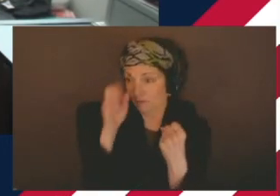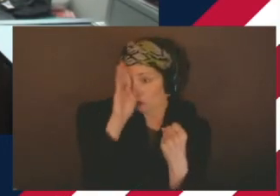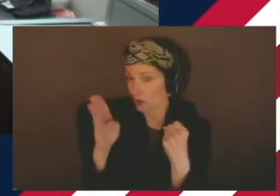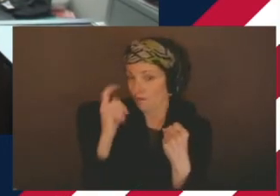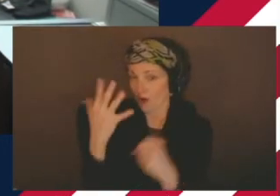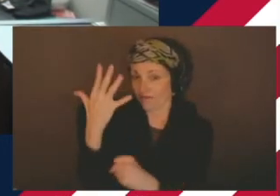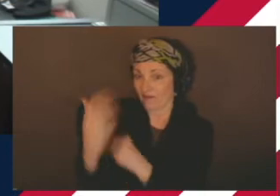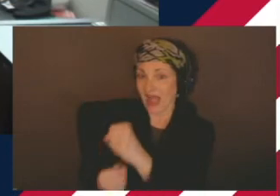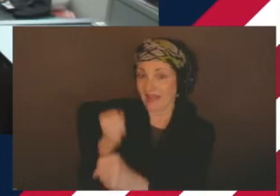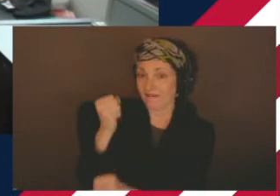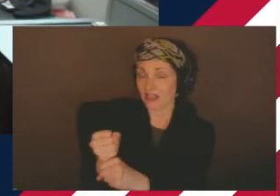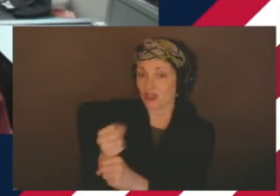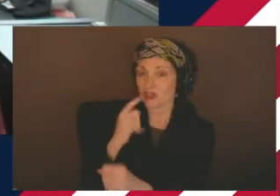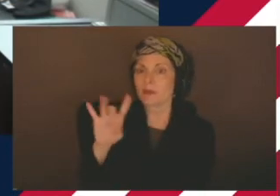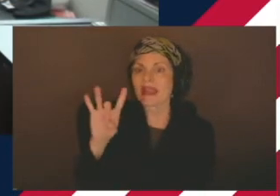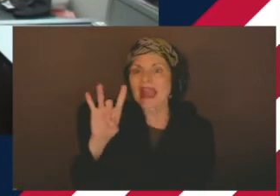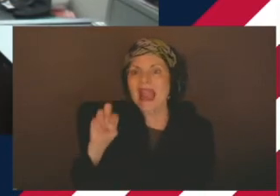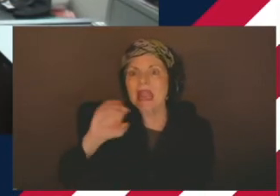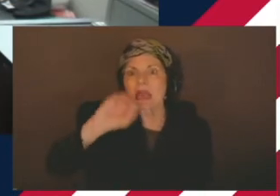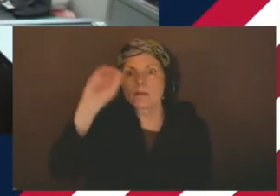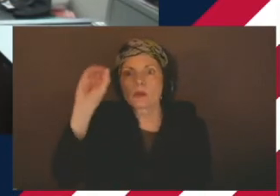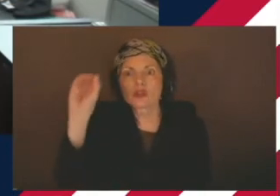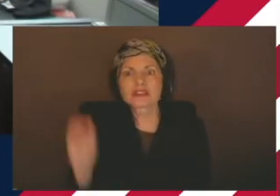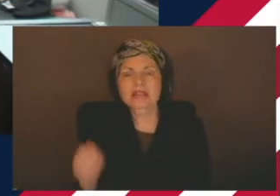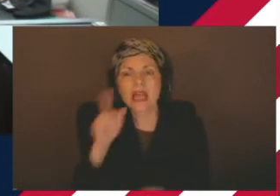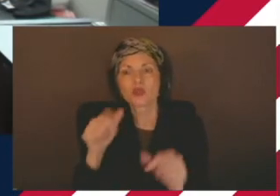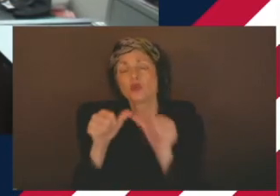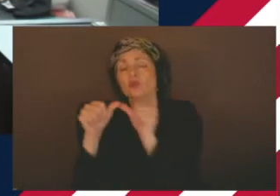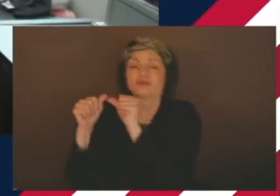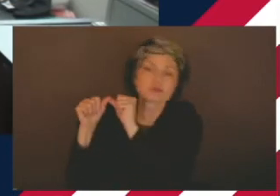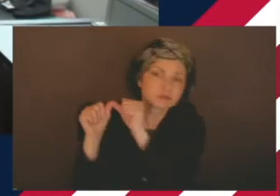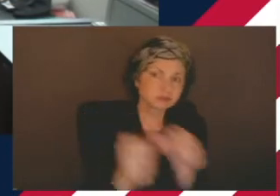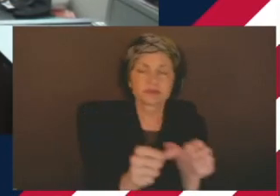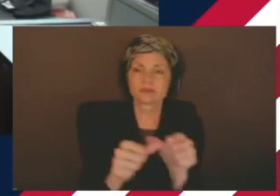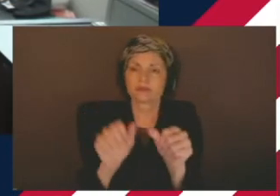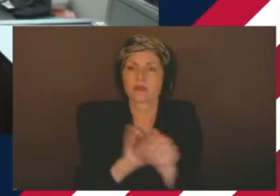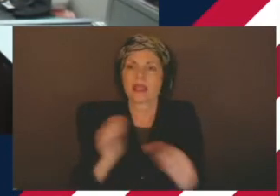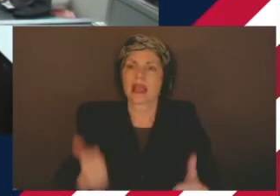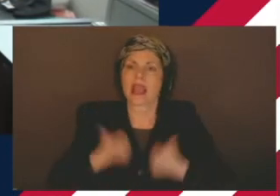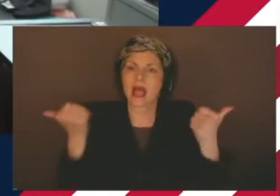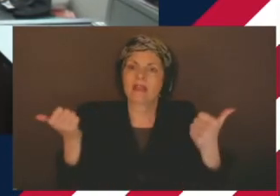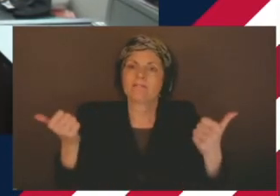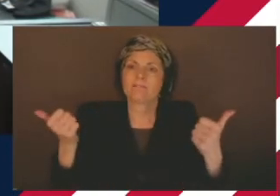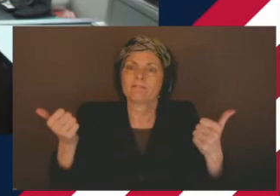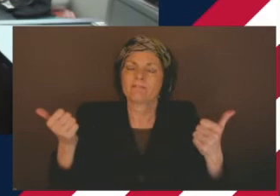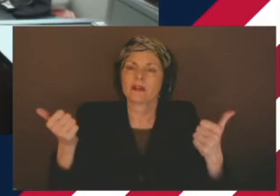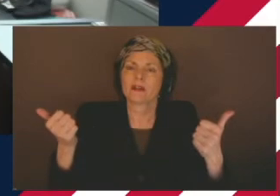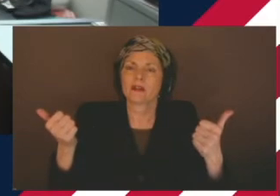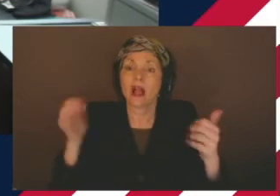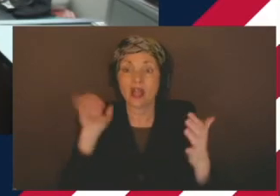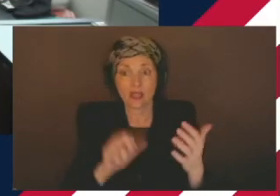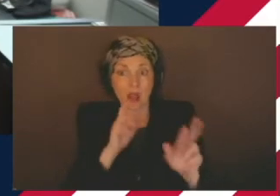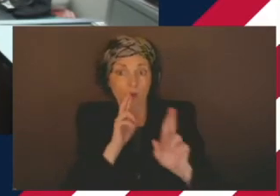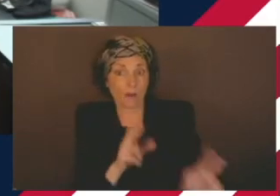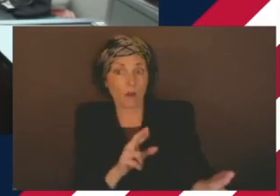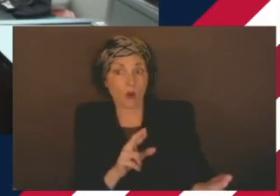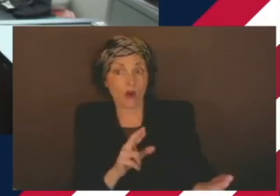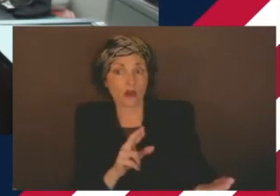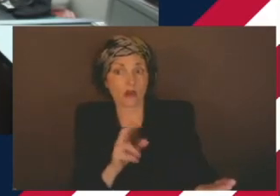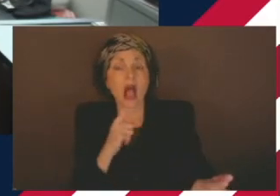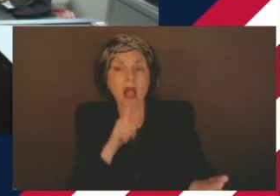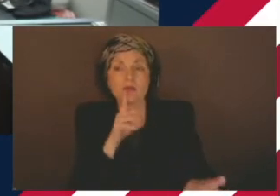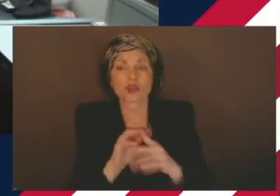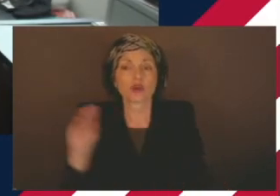at sustaining their recovery for the rest of their lives. That report now has been sitting, I'm convinced, on some